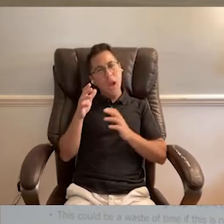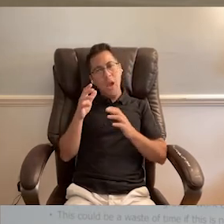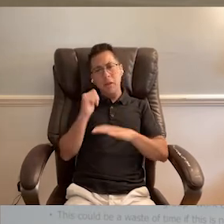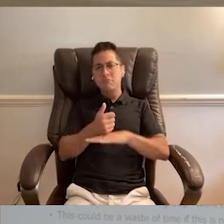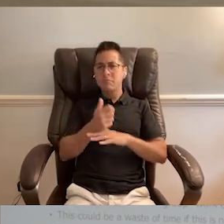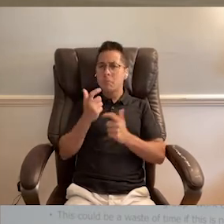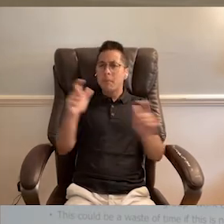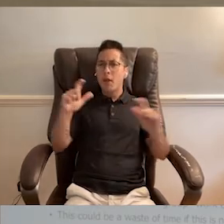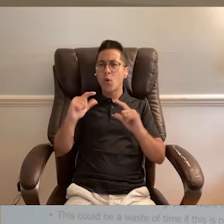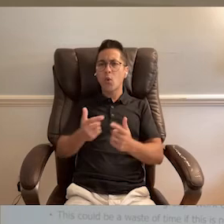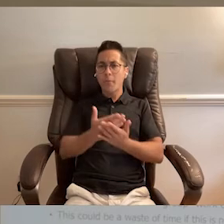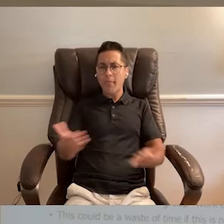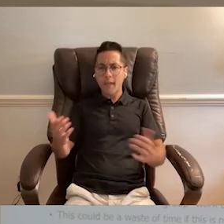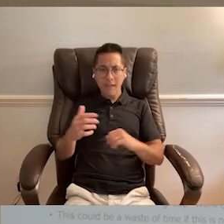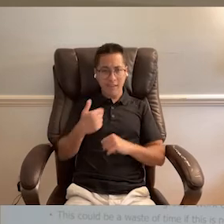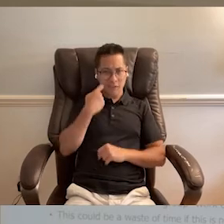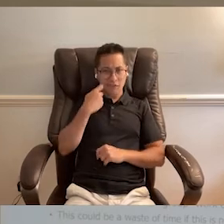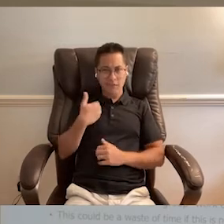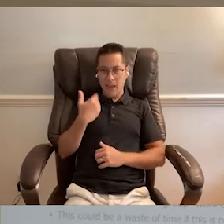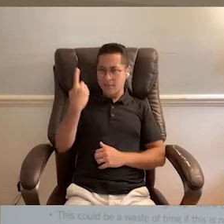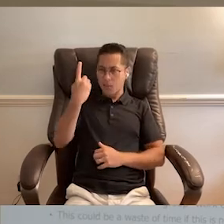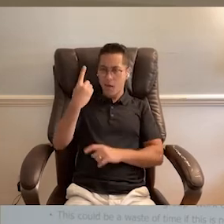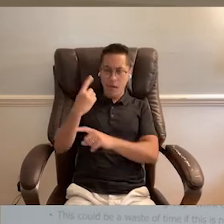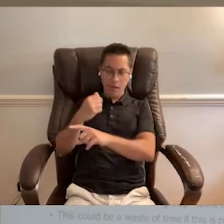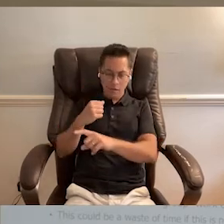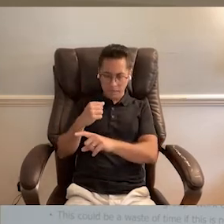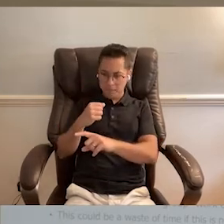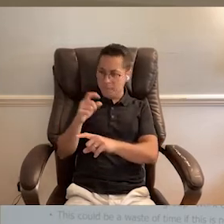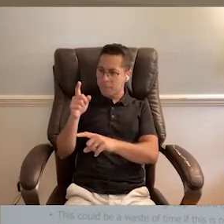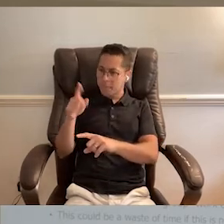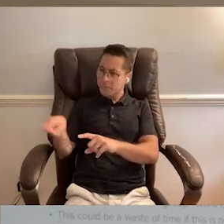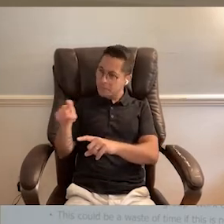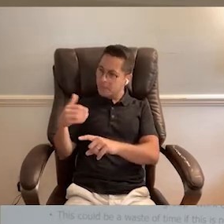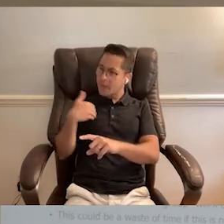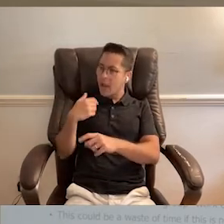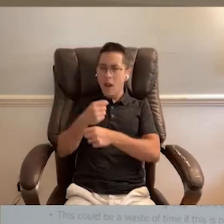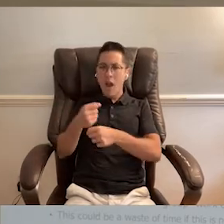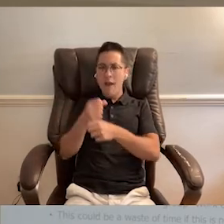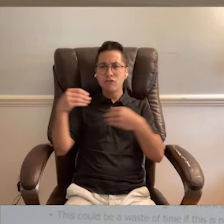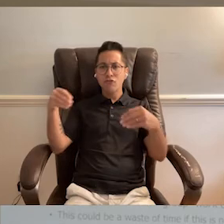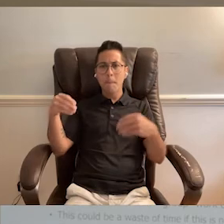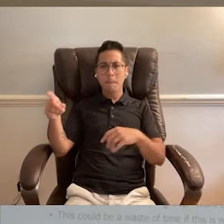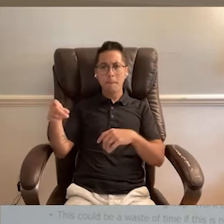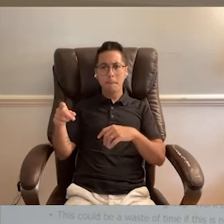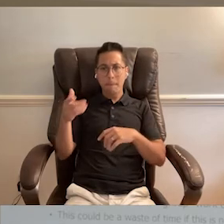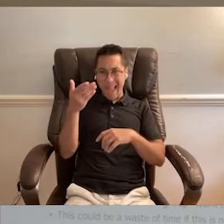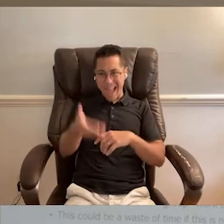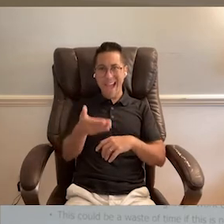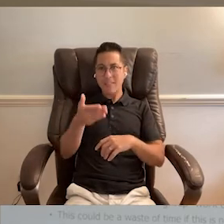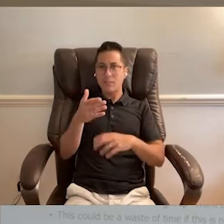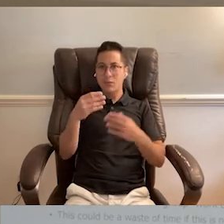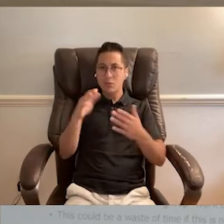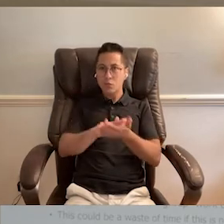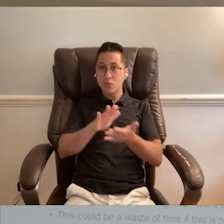I just had somebody who they had a coffee shop at the school, and every kid